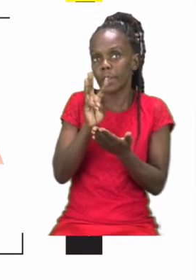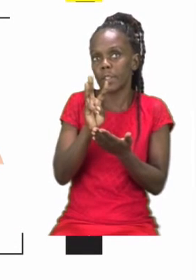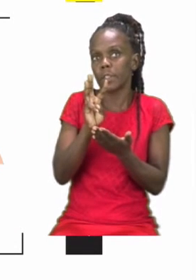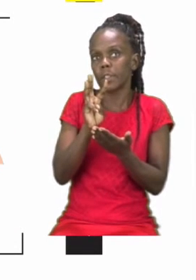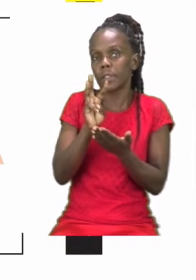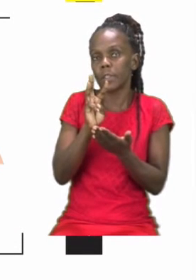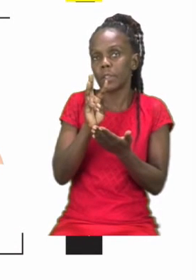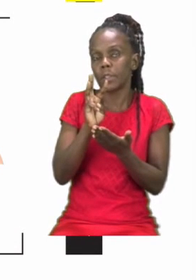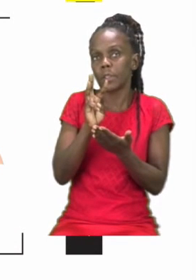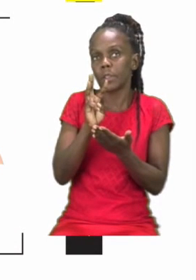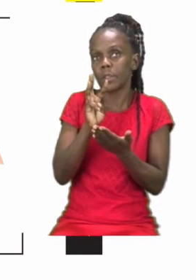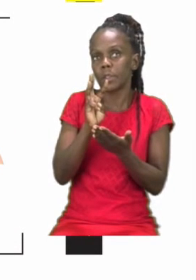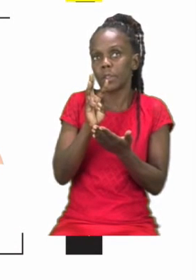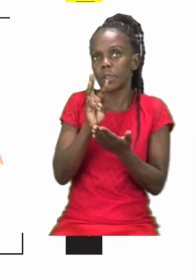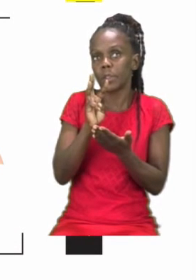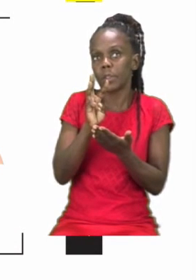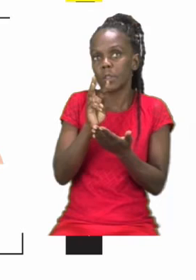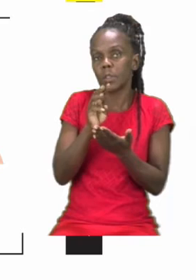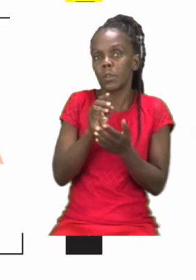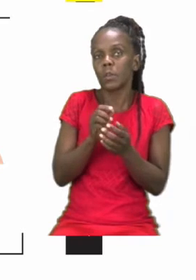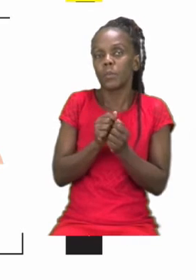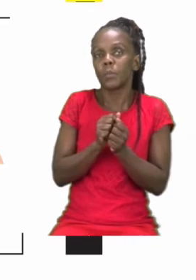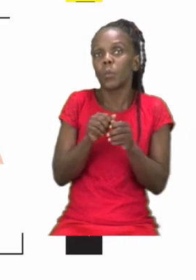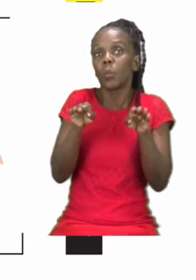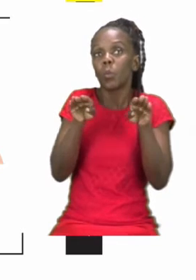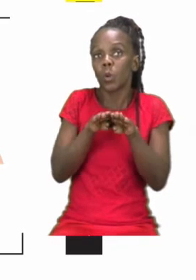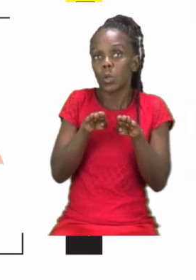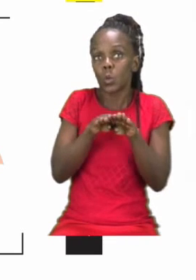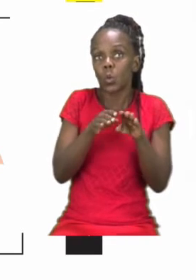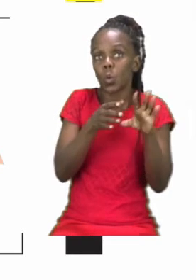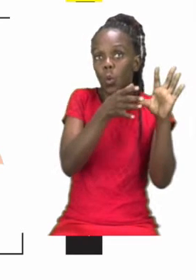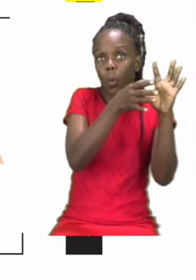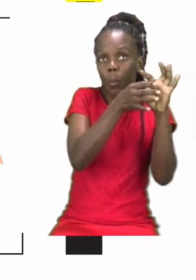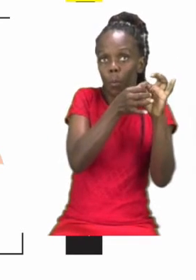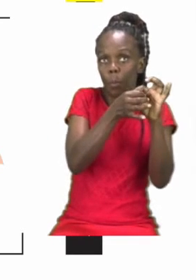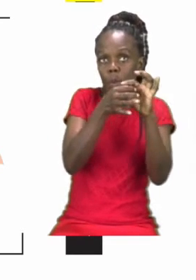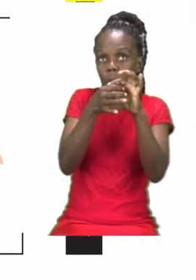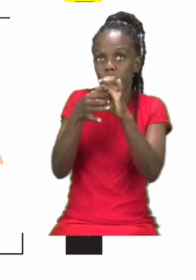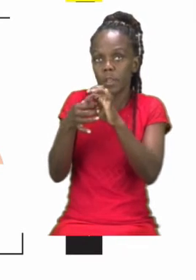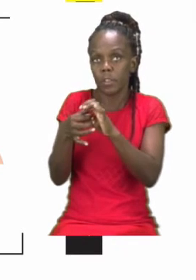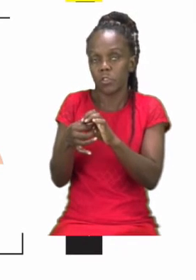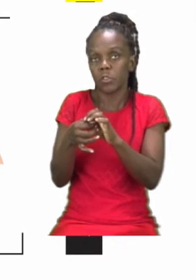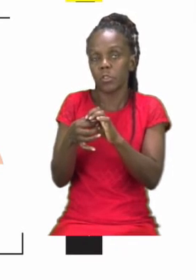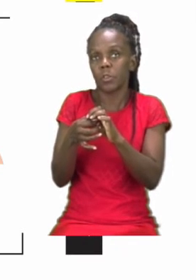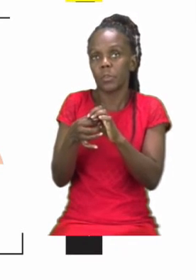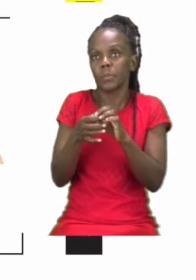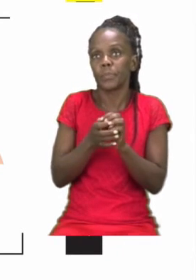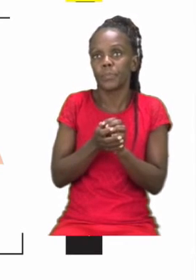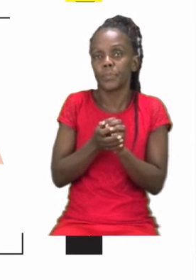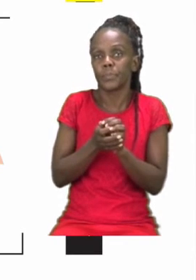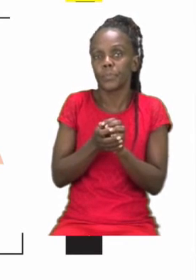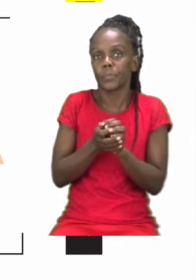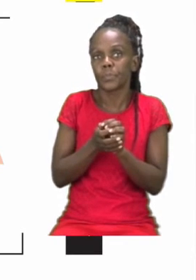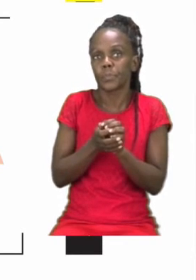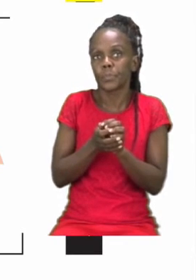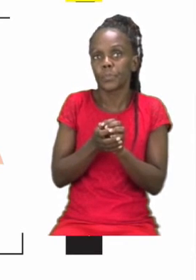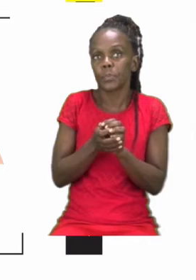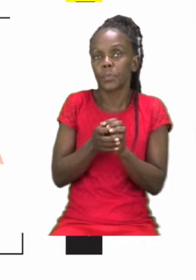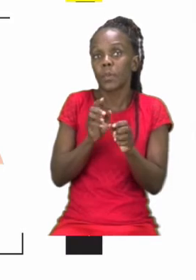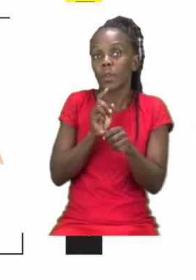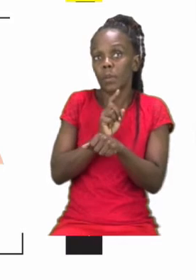we are going to be doing some matching, but not just any matching. The first thing that